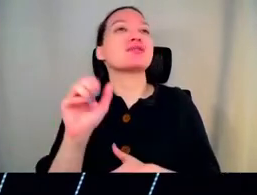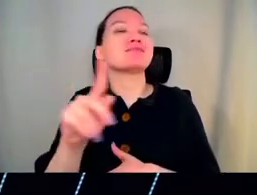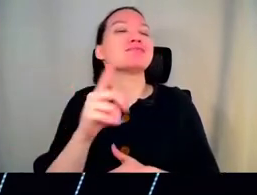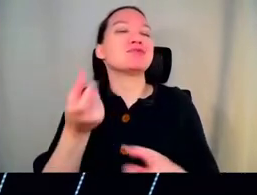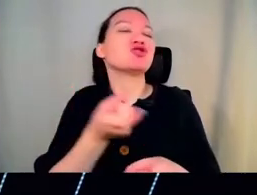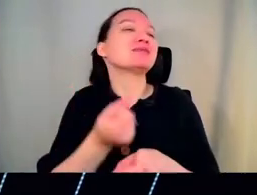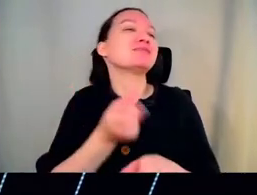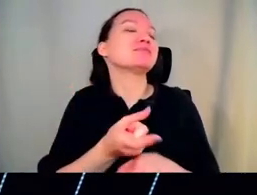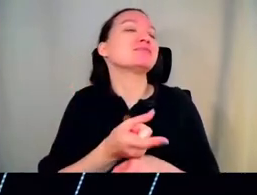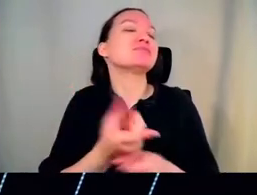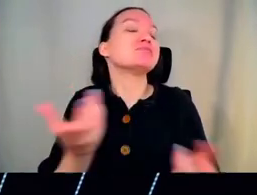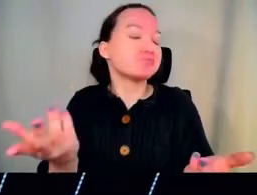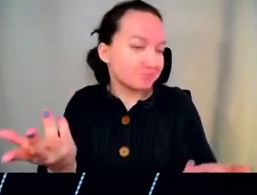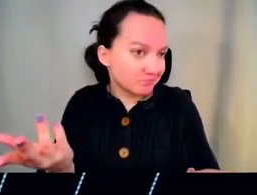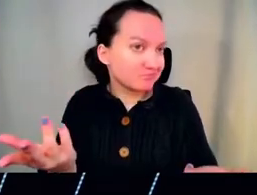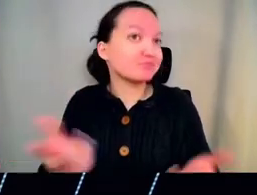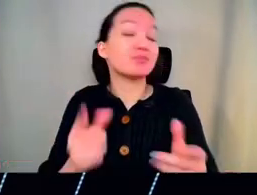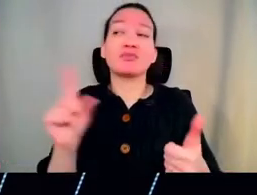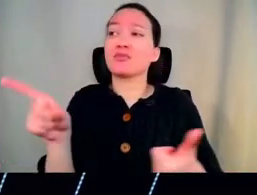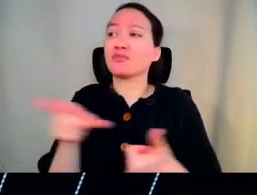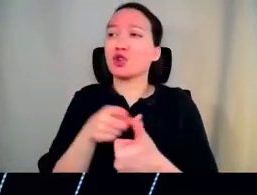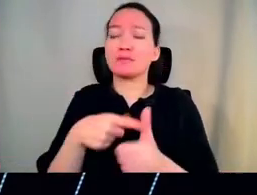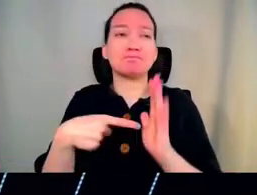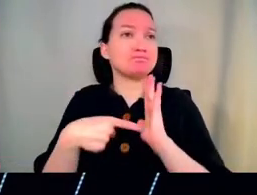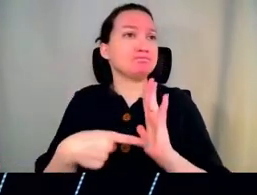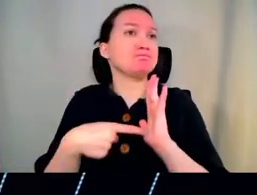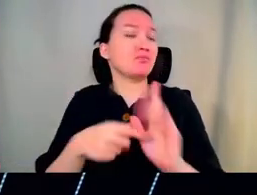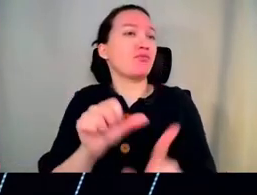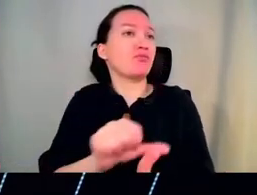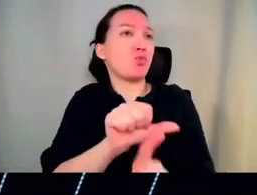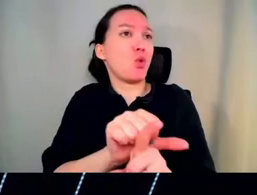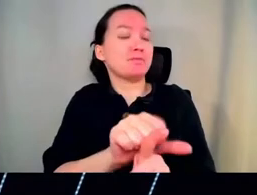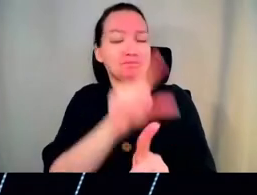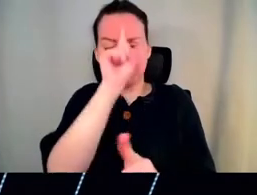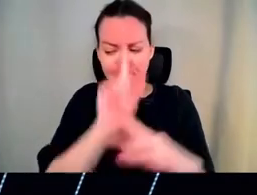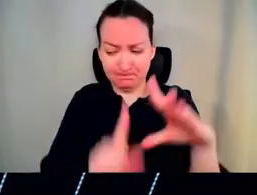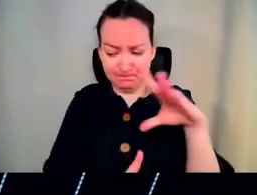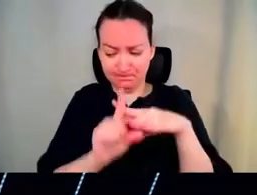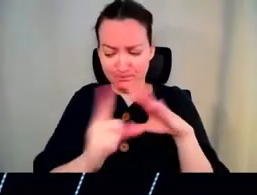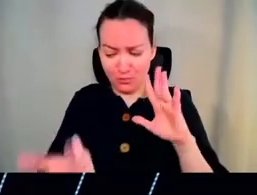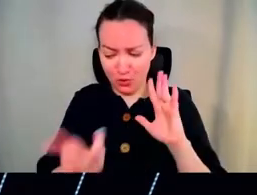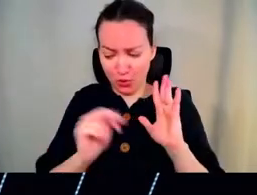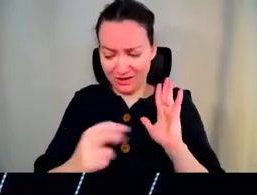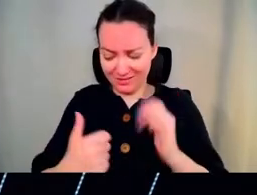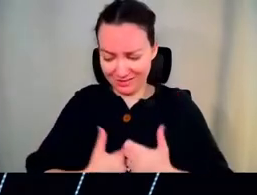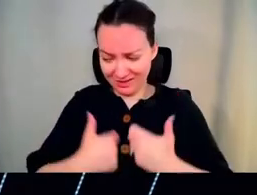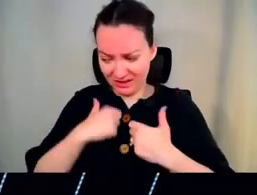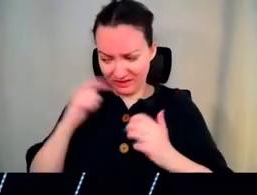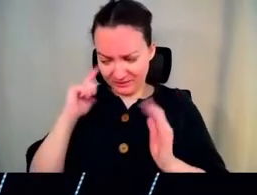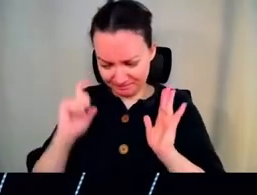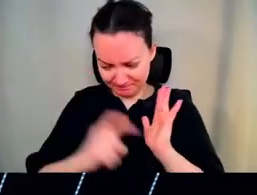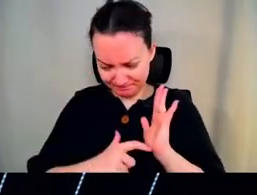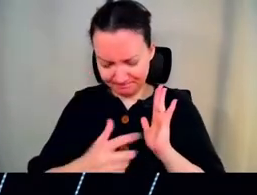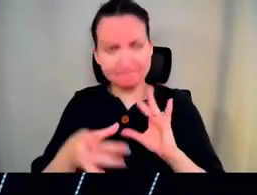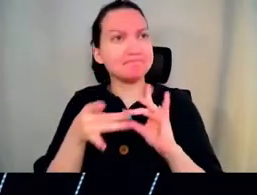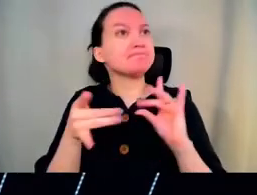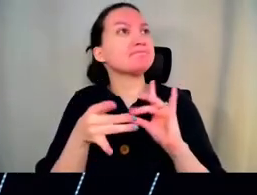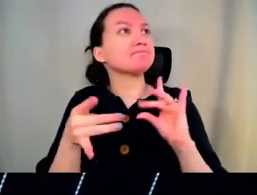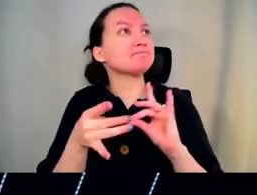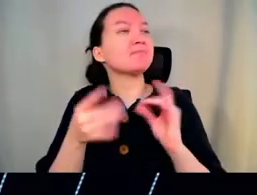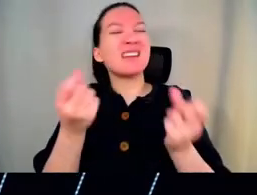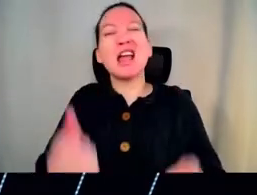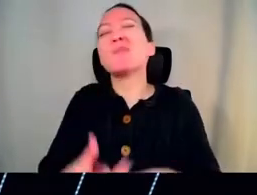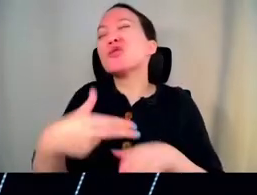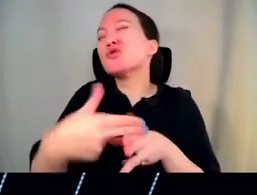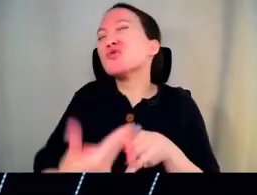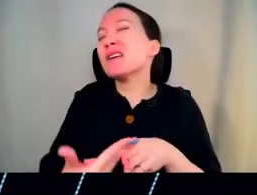was just a joke. So that's my first indicator of foolishness popping up in my own life. What am I saying? How much weight